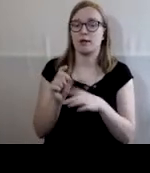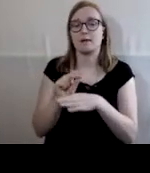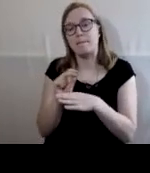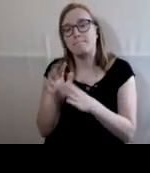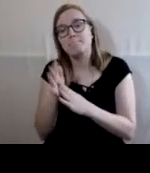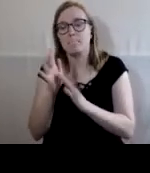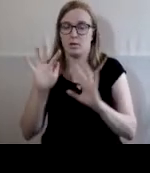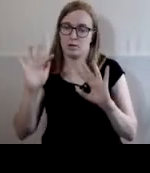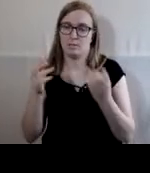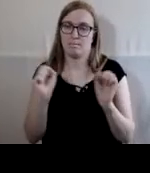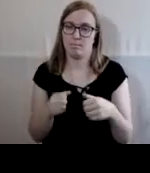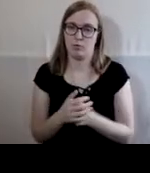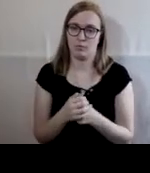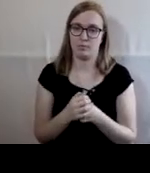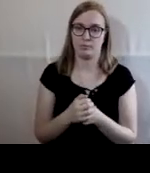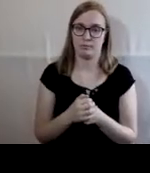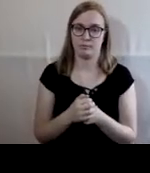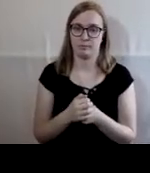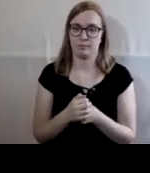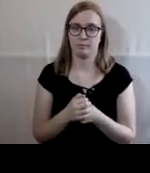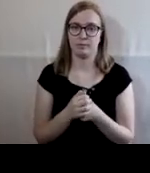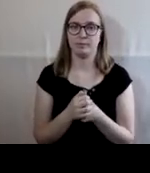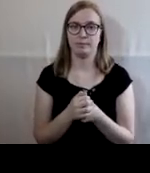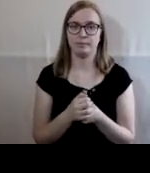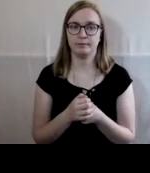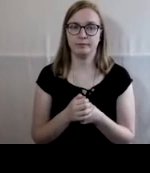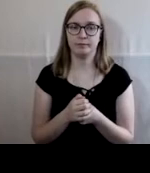that students would actually select them.